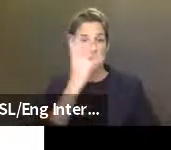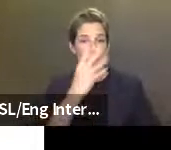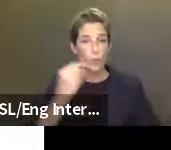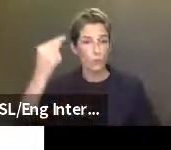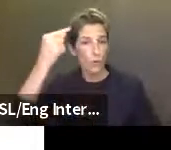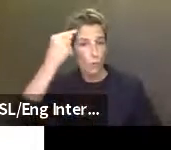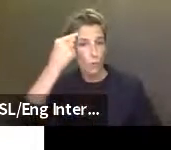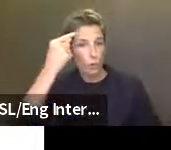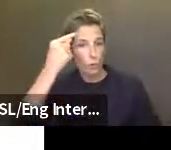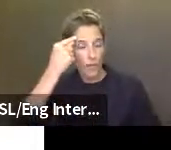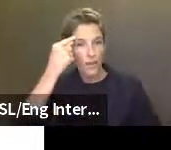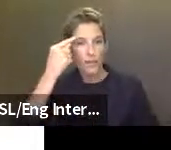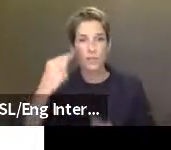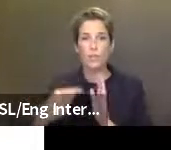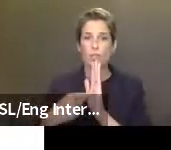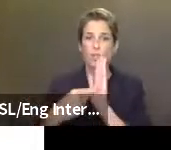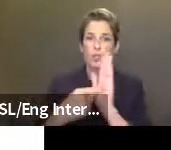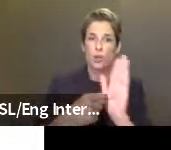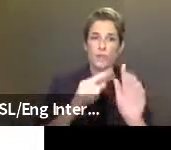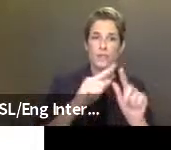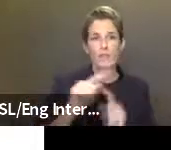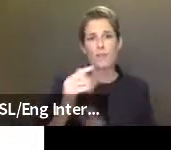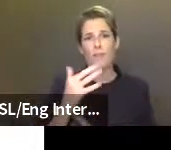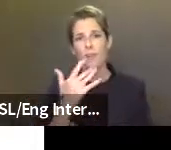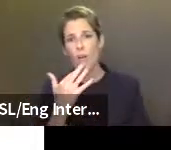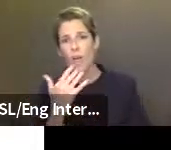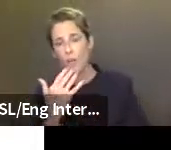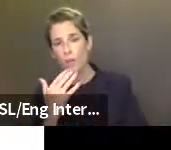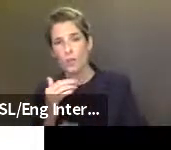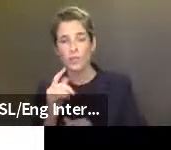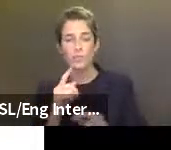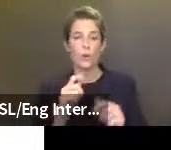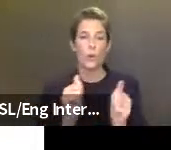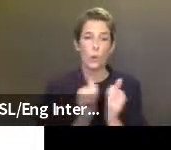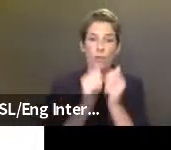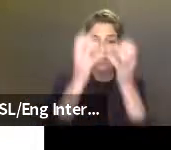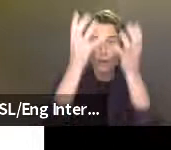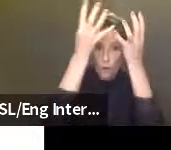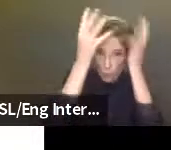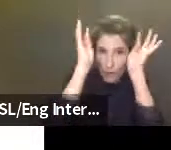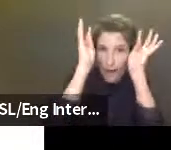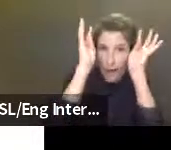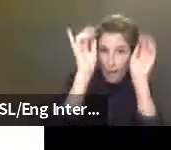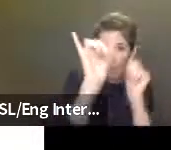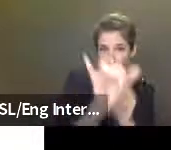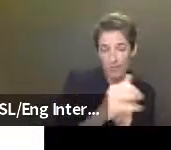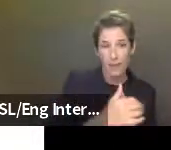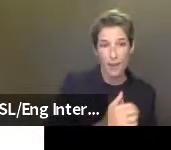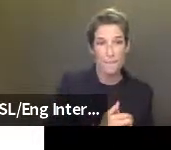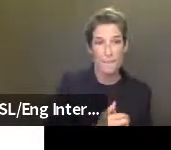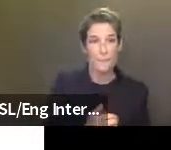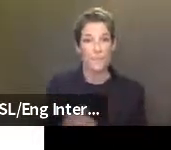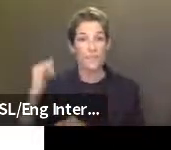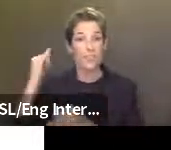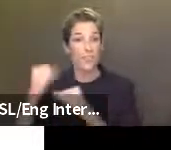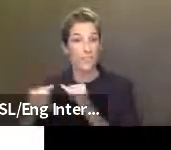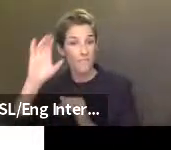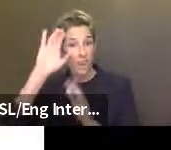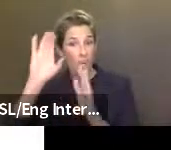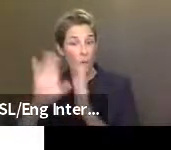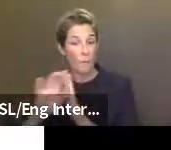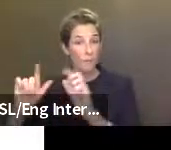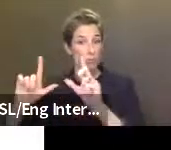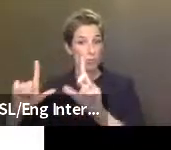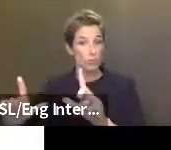shapes in blue hues floating on a rosy background includes at left a cat, and at the right a brain and face depicted